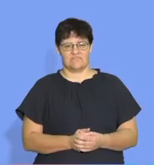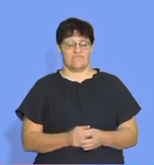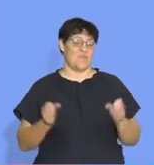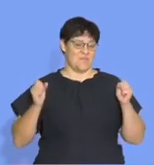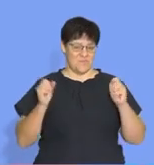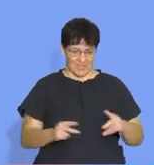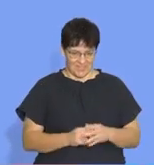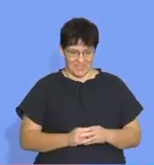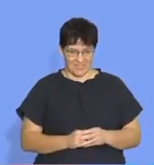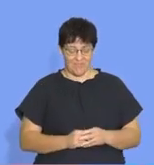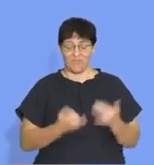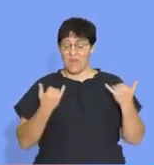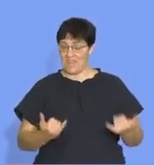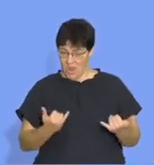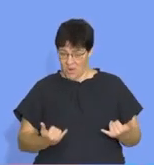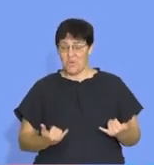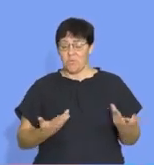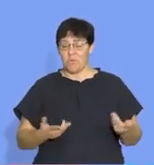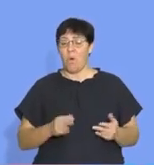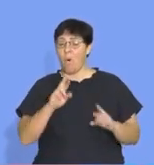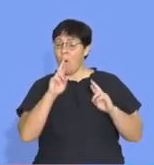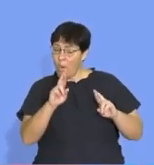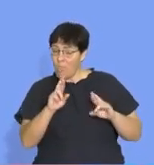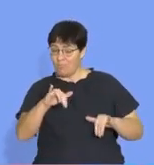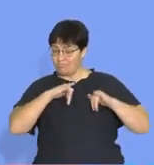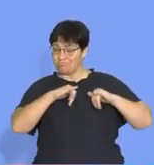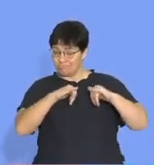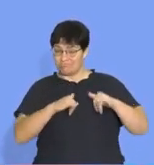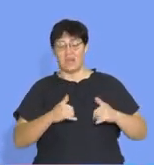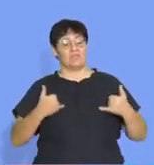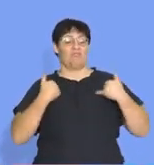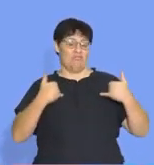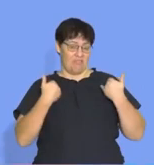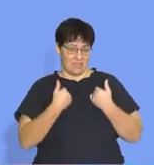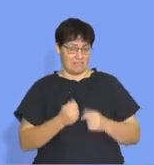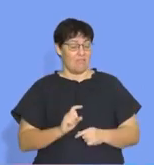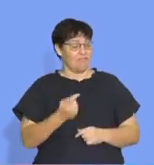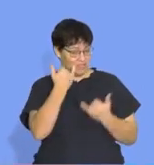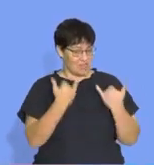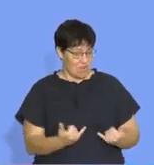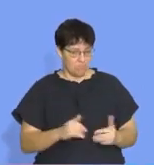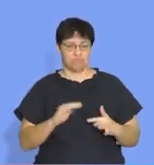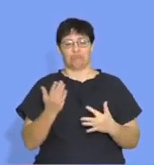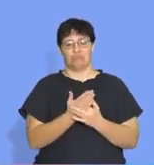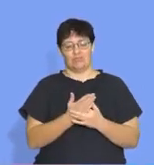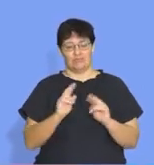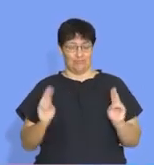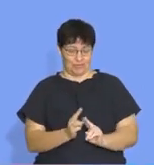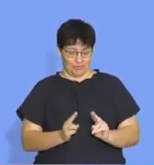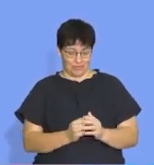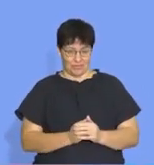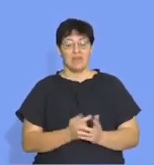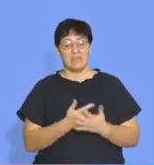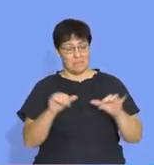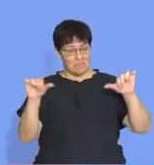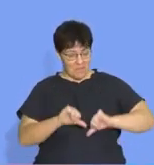Okay, guys, that's it from me. I hope you are having so much fun. But for now, I want us to take a quick ad break. And when I come back, we'll then look at